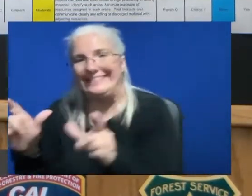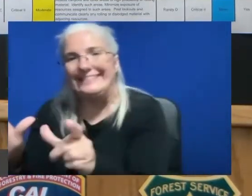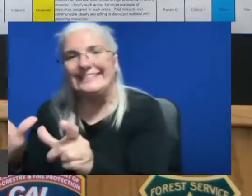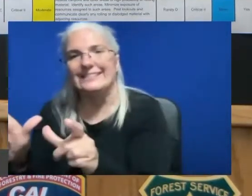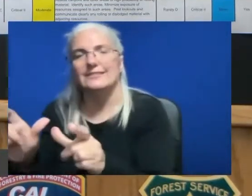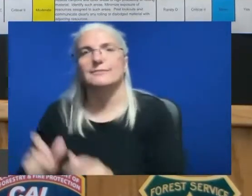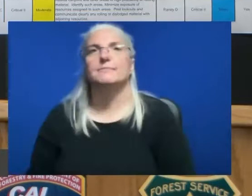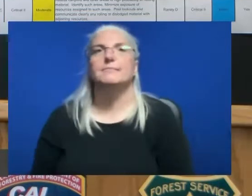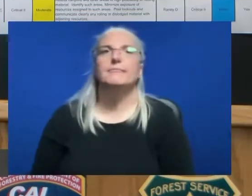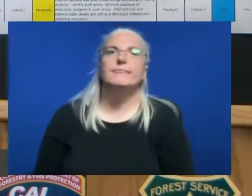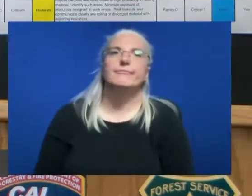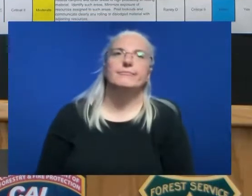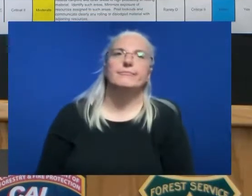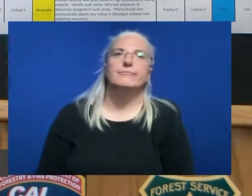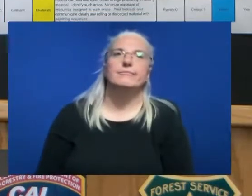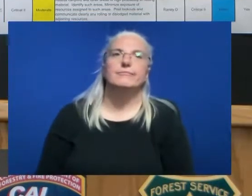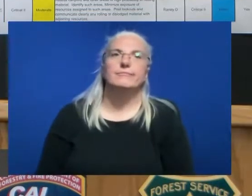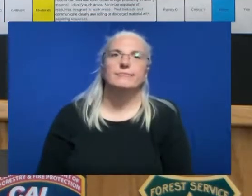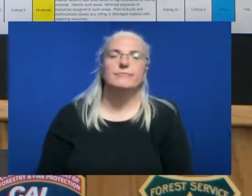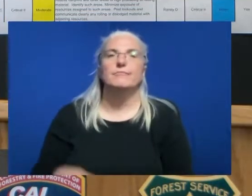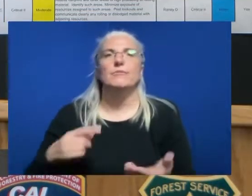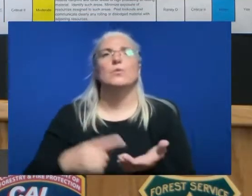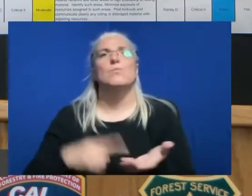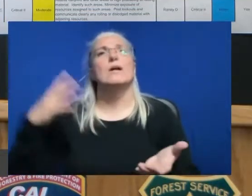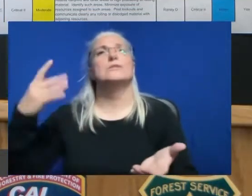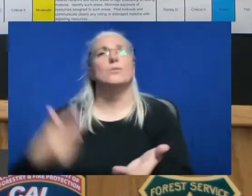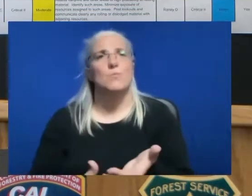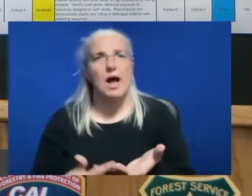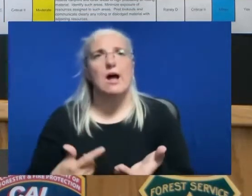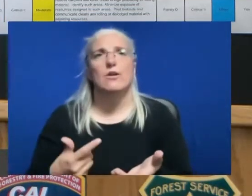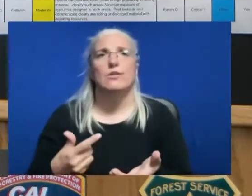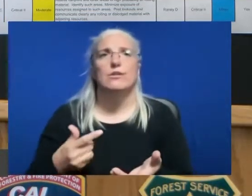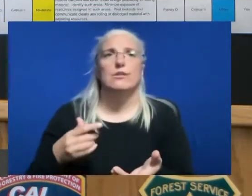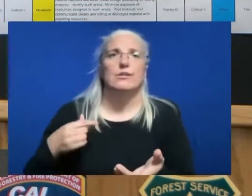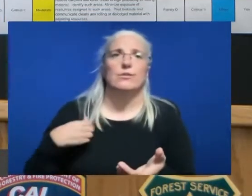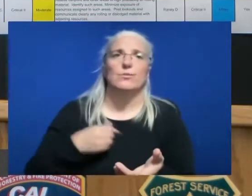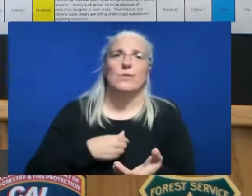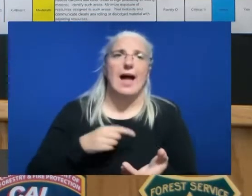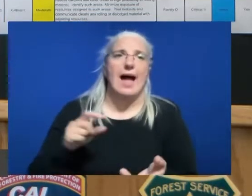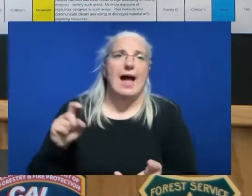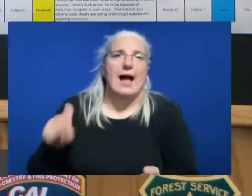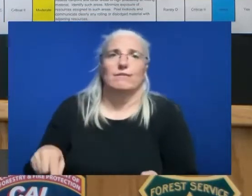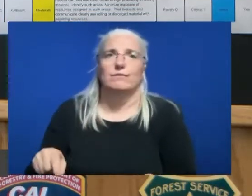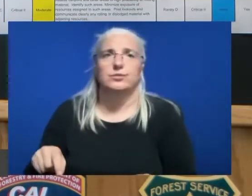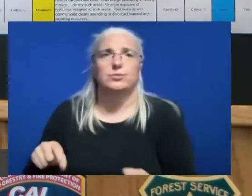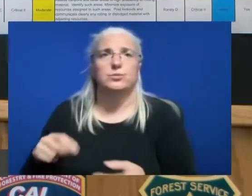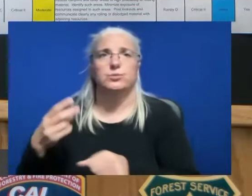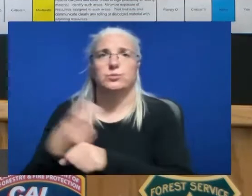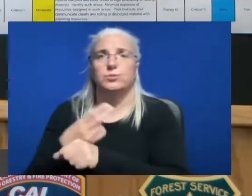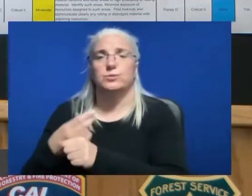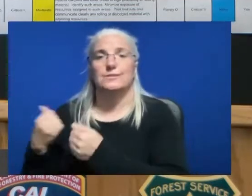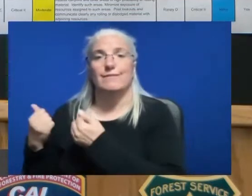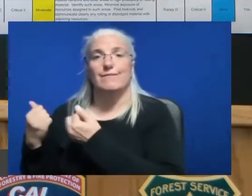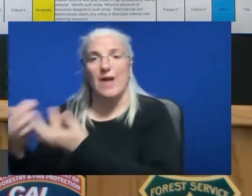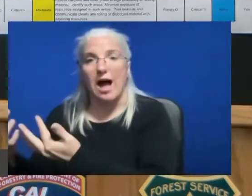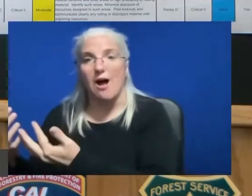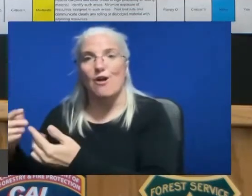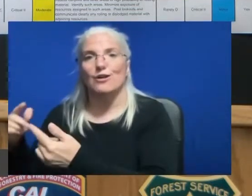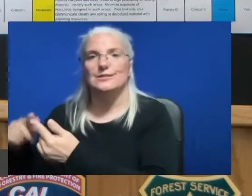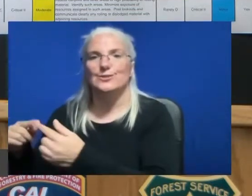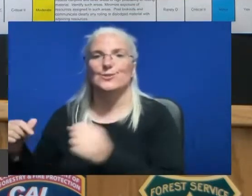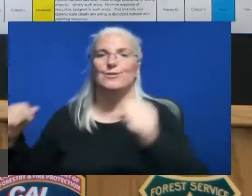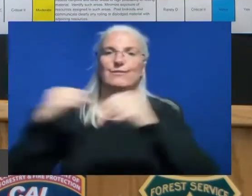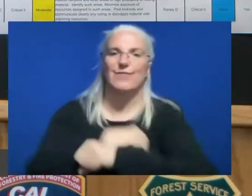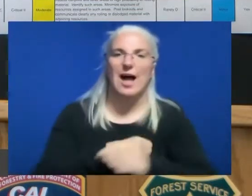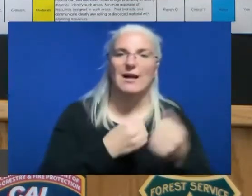into a position where if we don't put fire down on the ground right now, it's just going to roll right over the top of us. And so every now and then you may hear of, crews